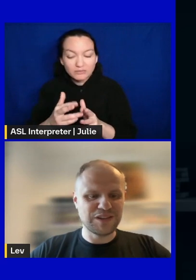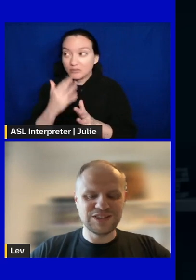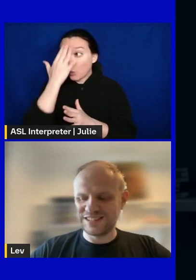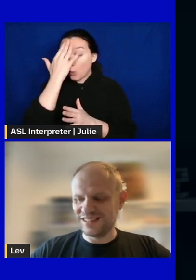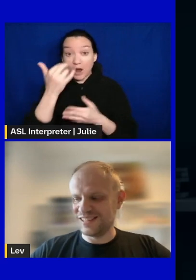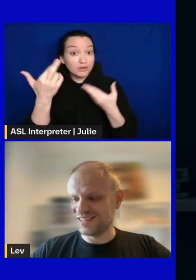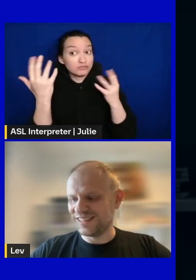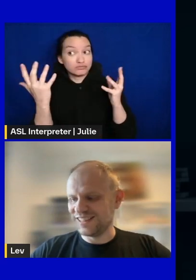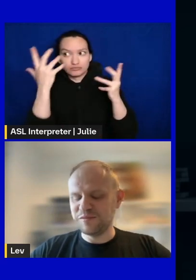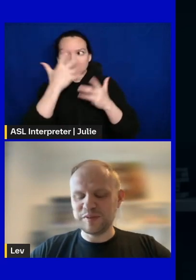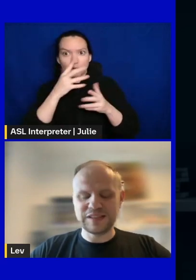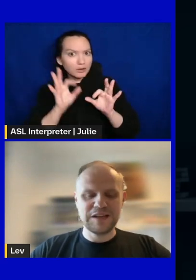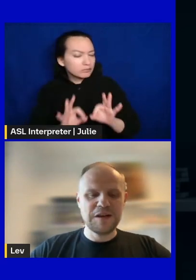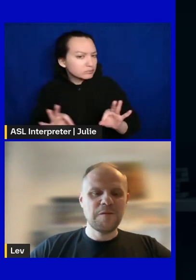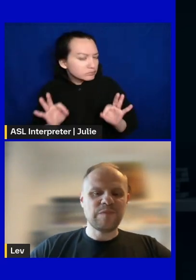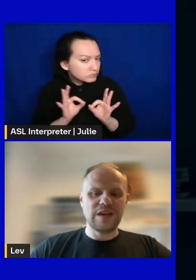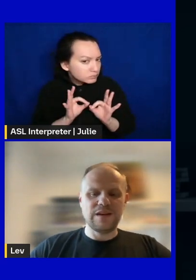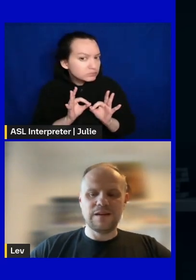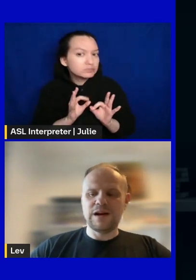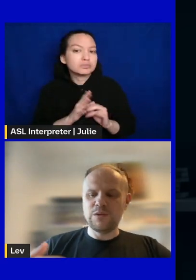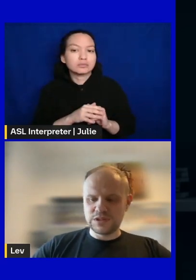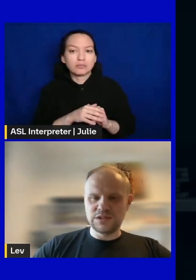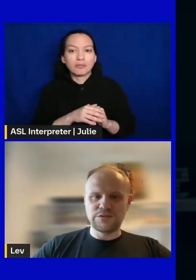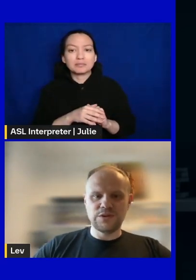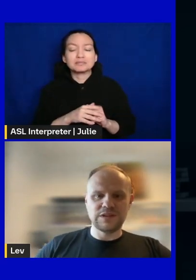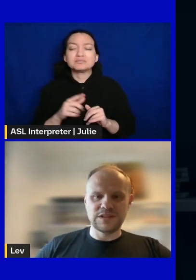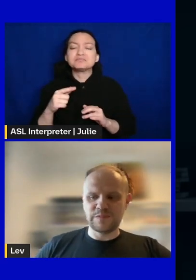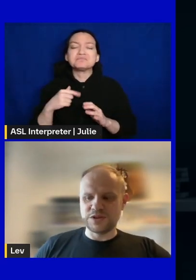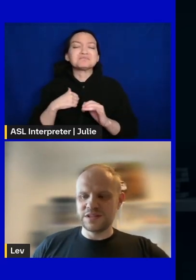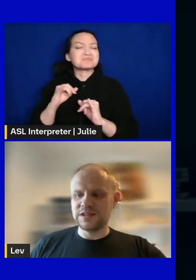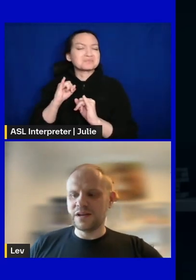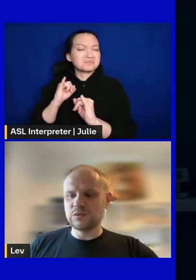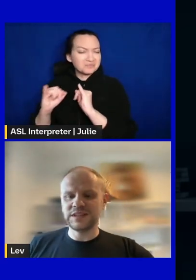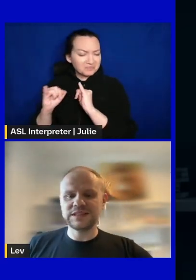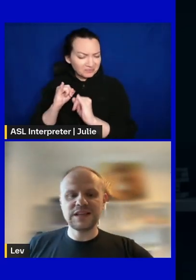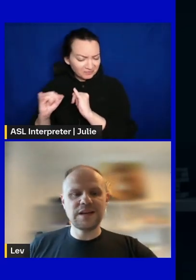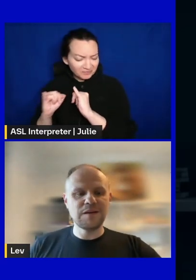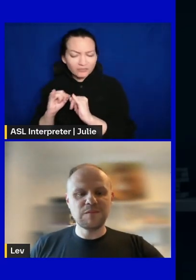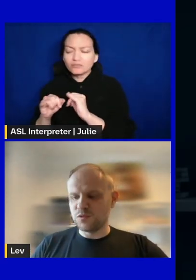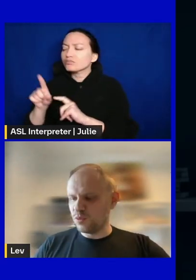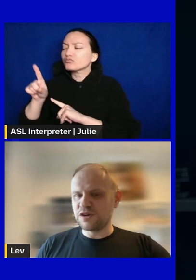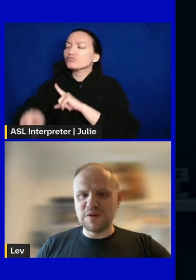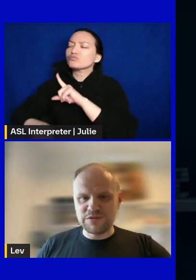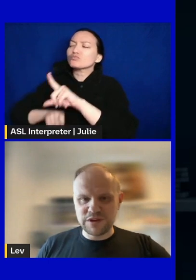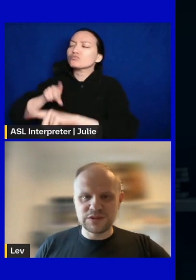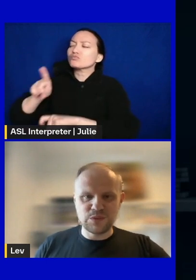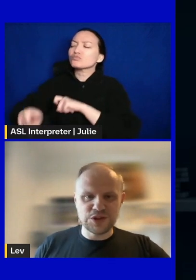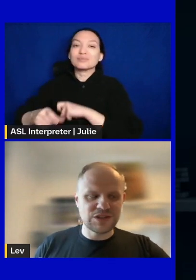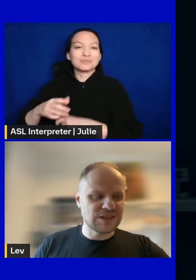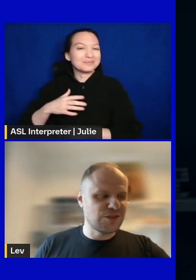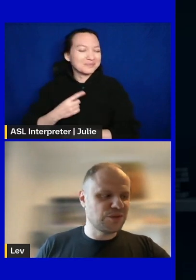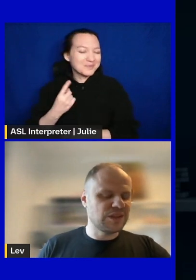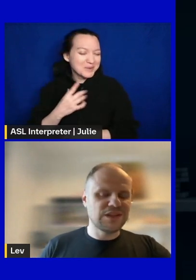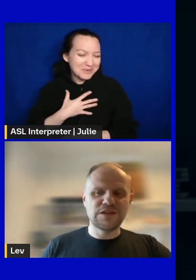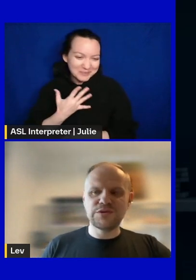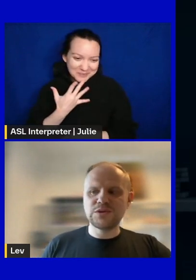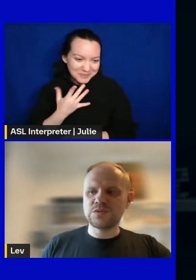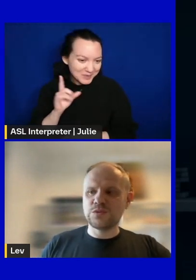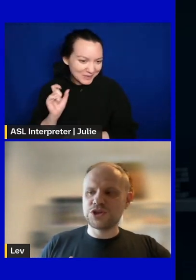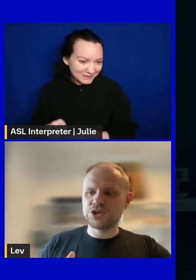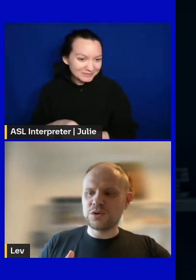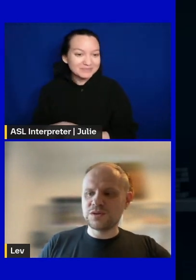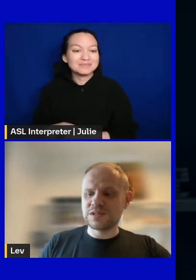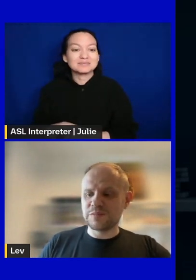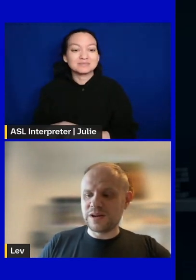room matters in a second. But I was interviewing this person, and I was asking him one of my favorite questions during the